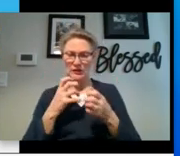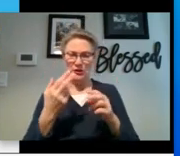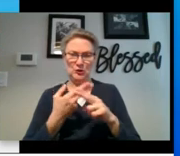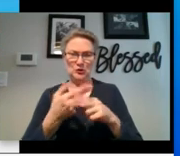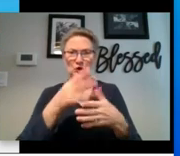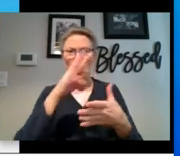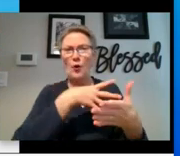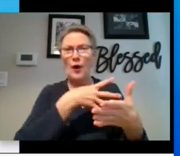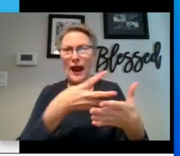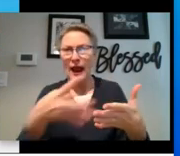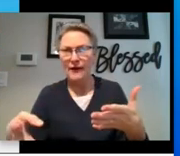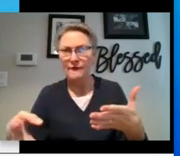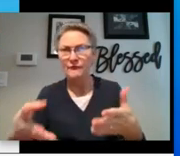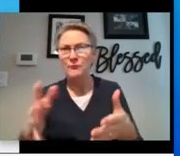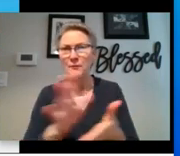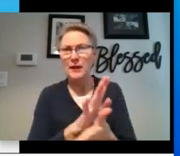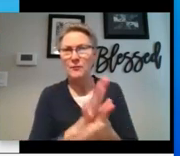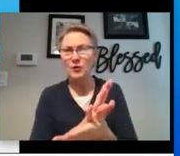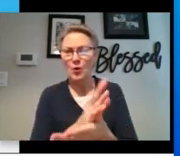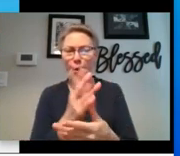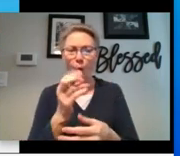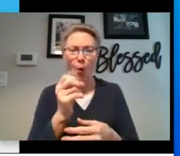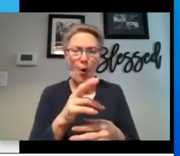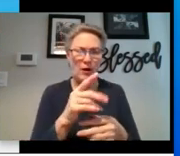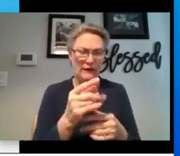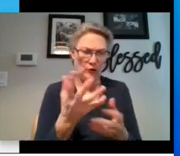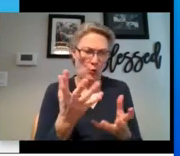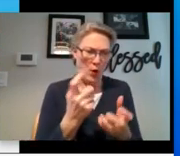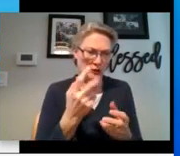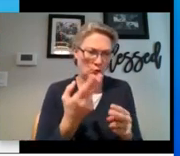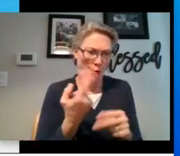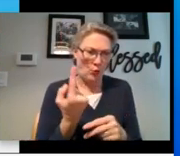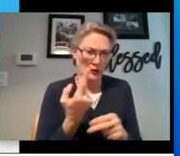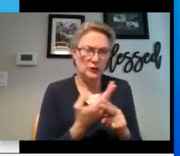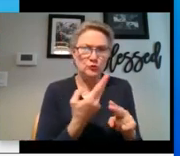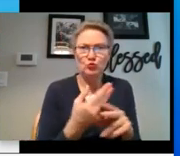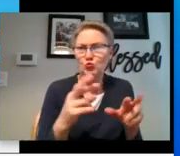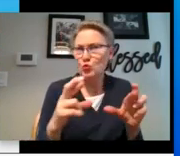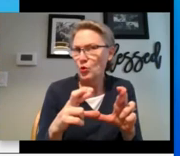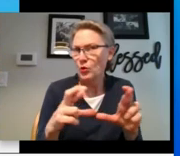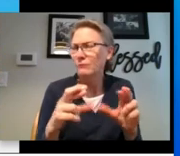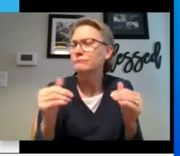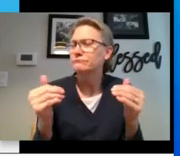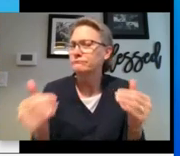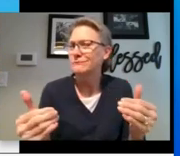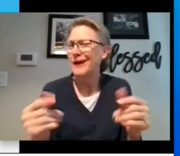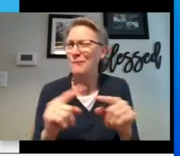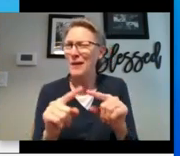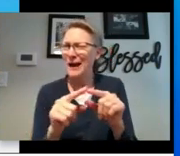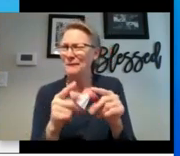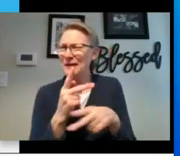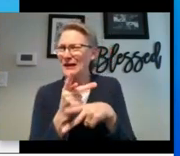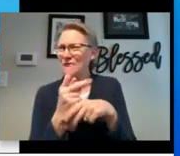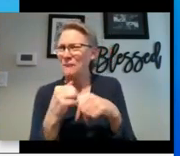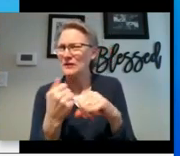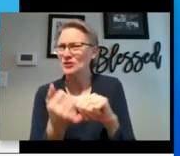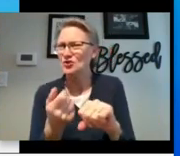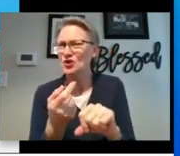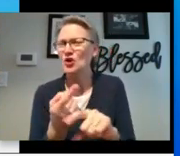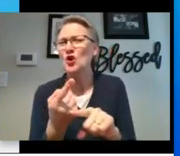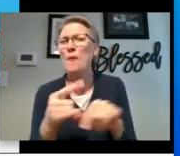maybe using your a ruler, you can do that as well. But I would just be really careful to make sure that